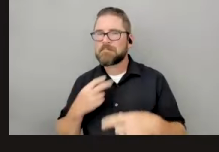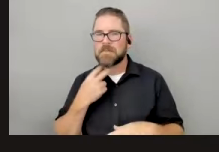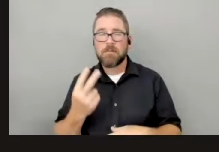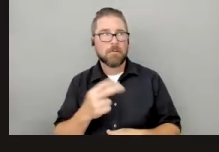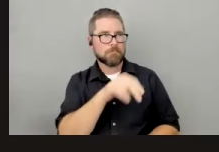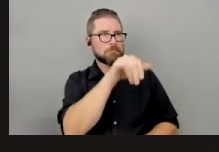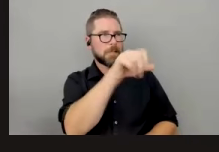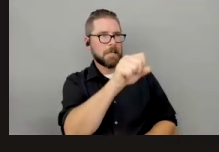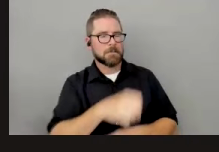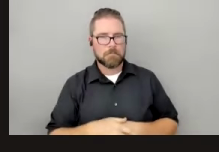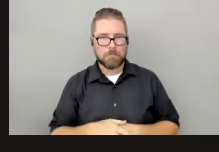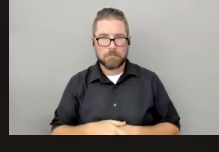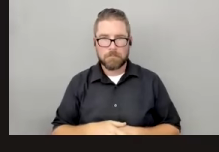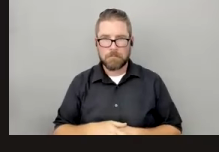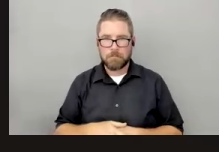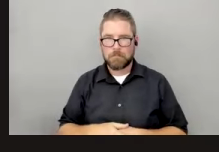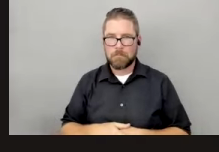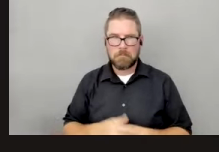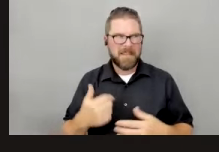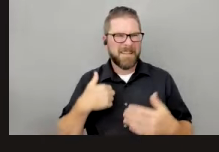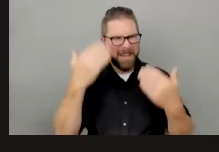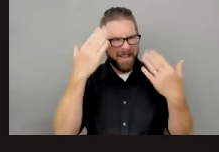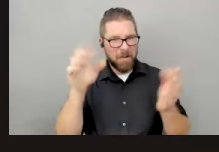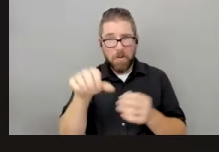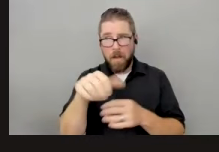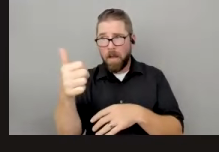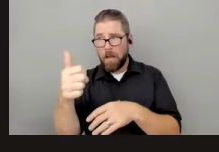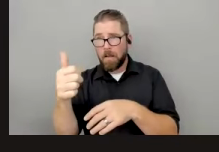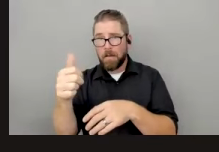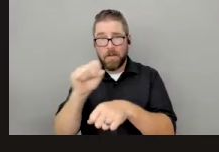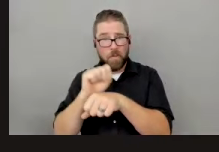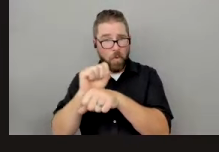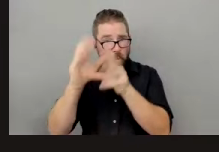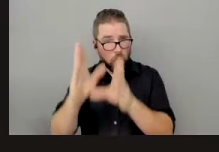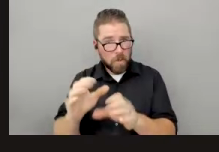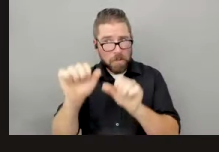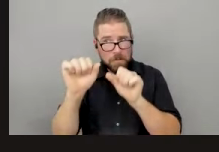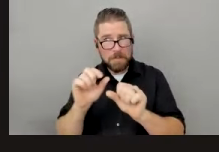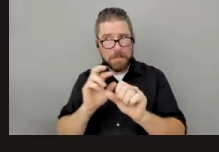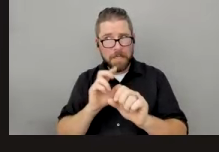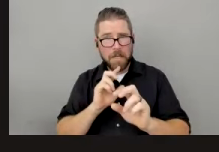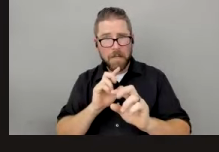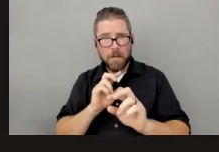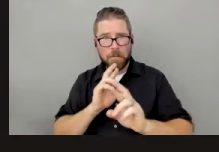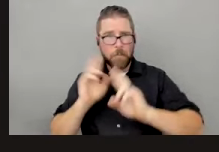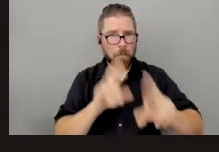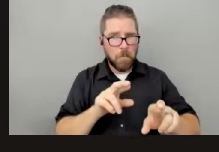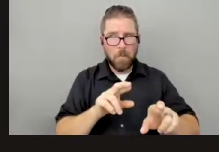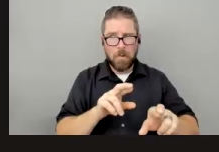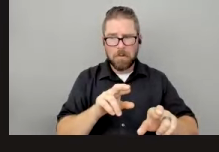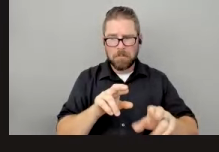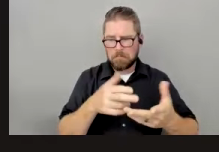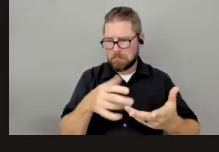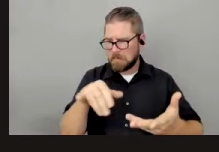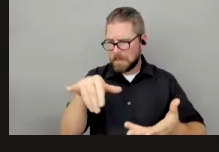I don't know. Can we report other faculty members? I guess we would. Right? Because they can't do that. I mean, you don't have to